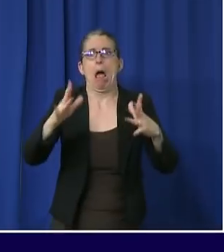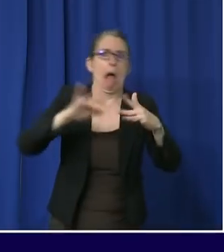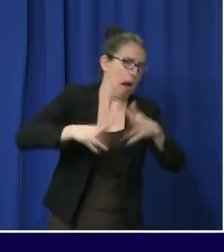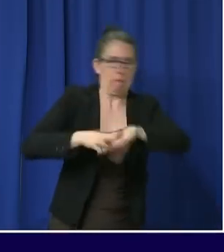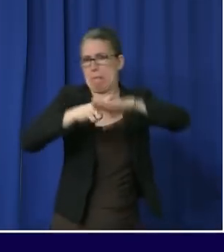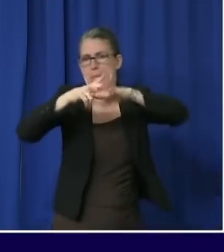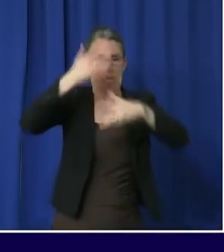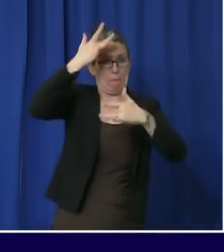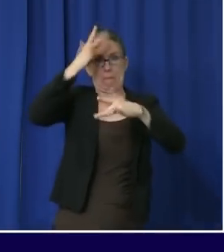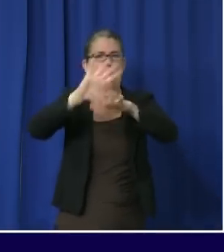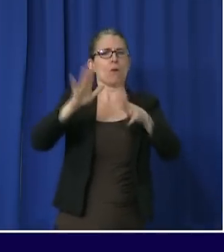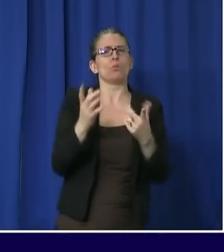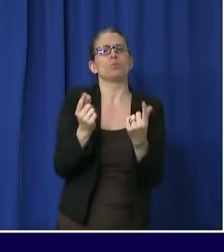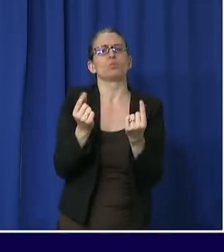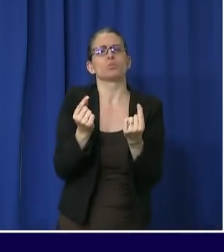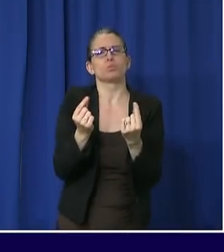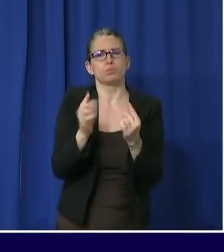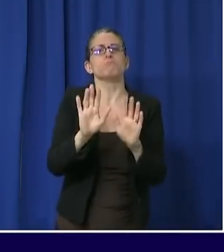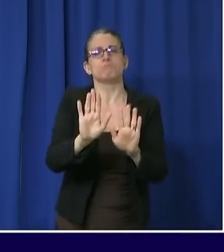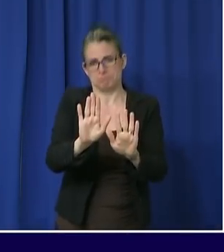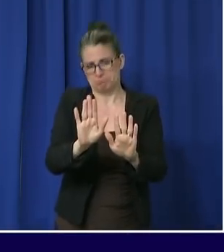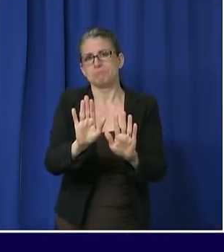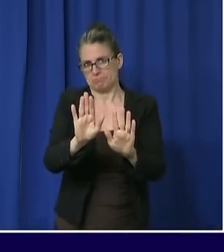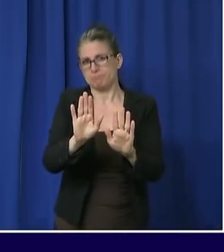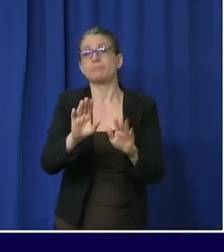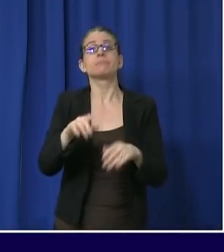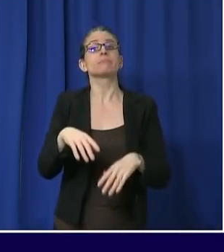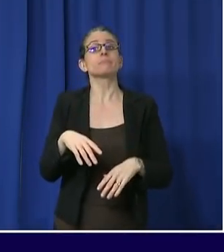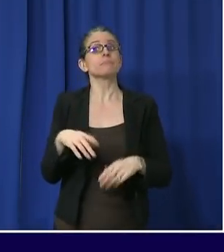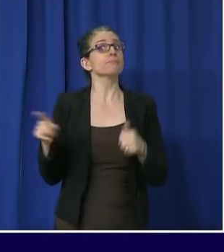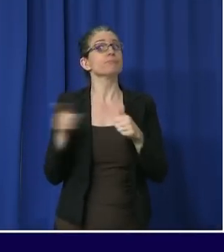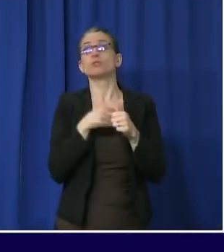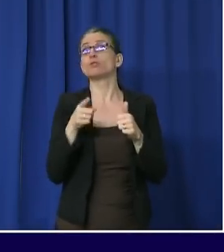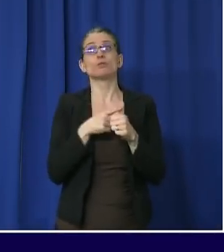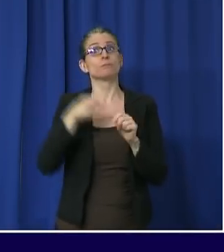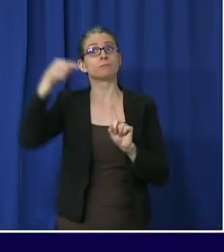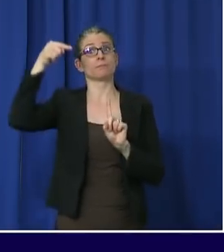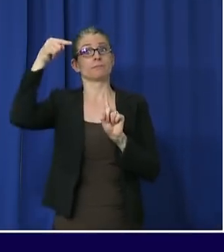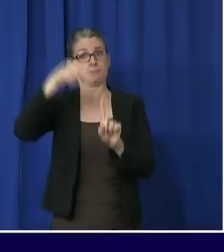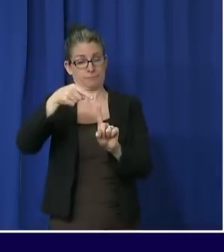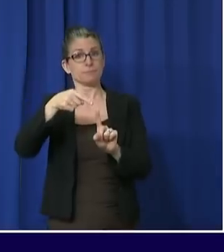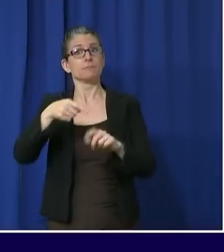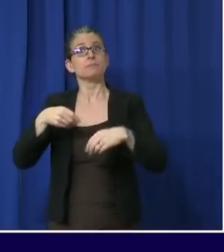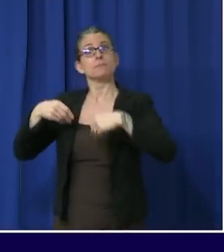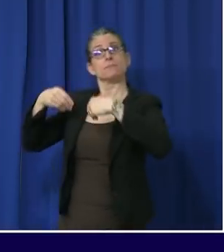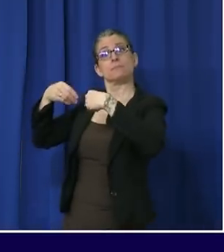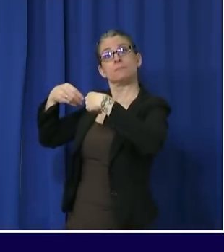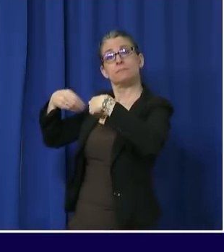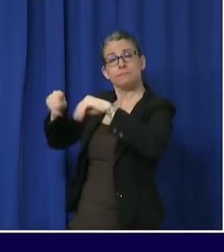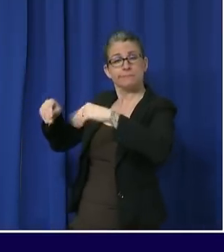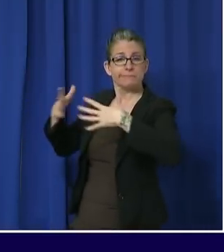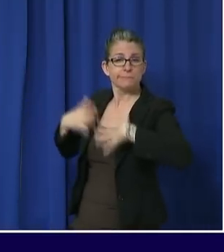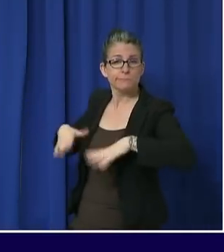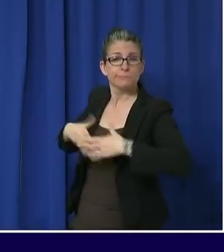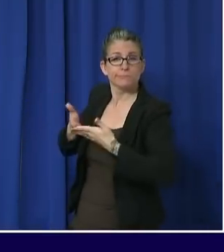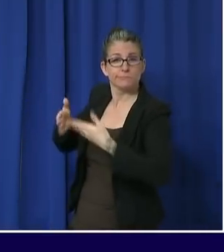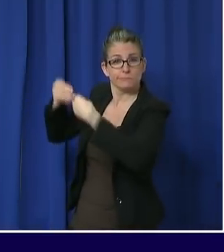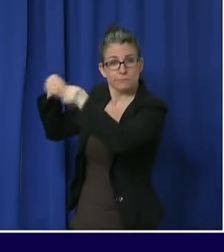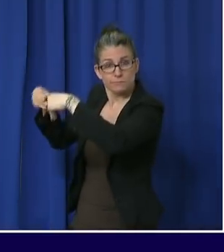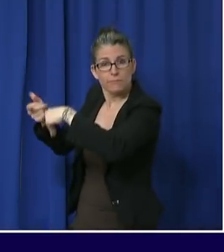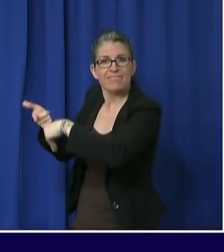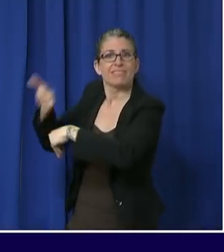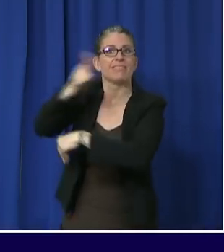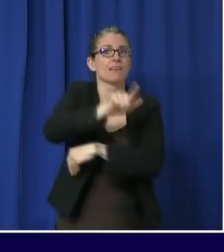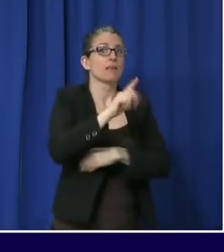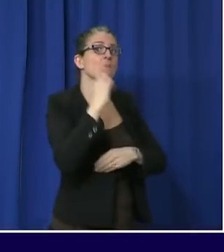is indeed gradual. Retail right now, restaurants to follow, and both with restrictions in order to keep folks